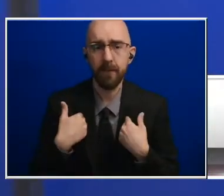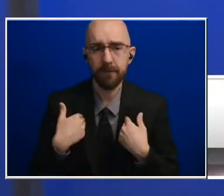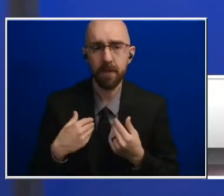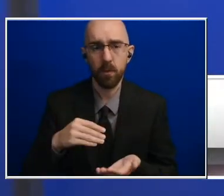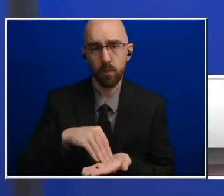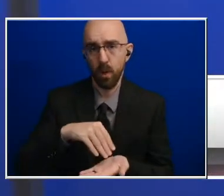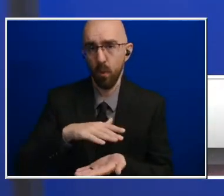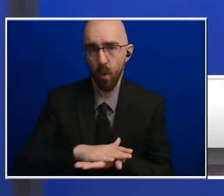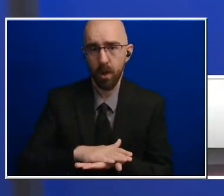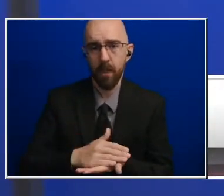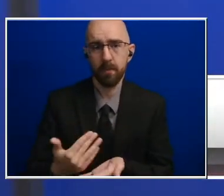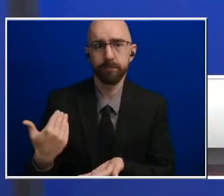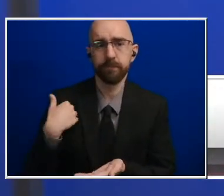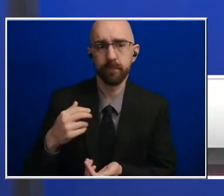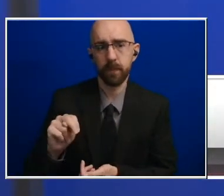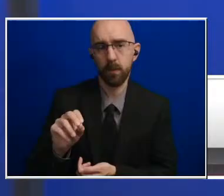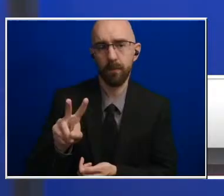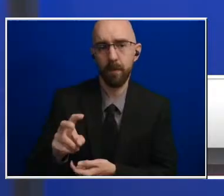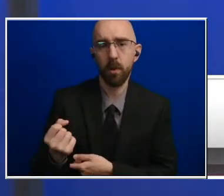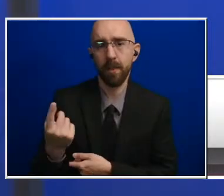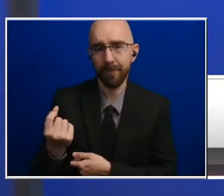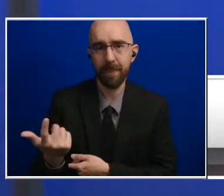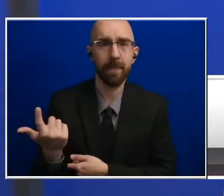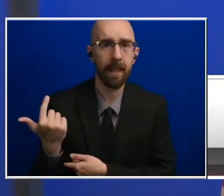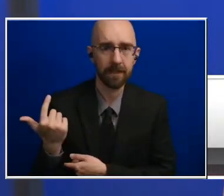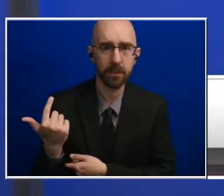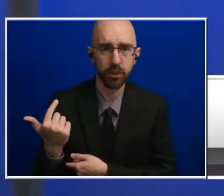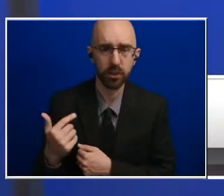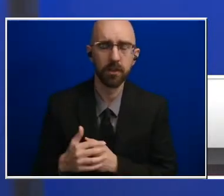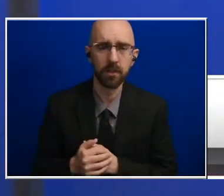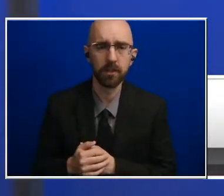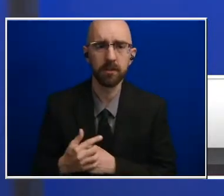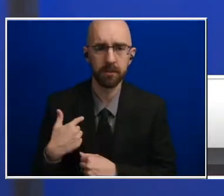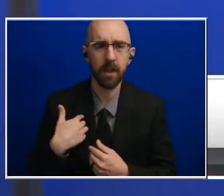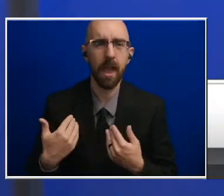on November 11th of last year. And I had a little